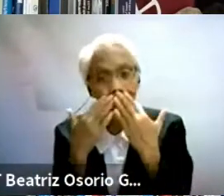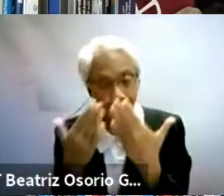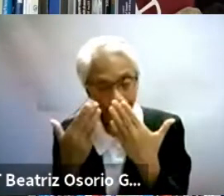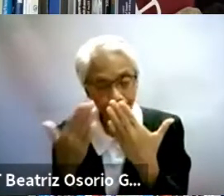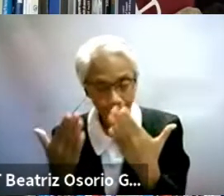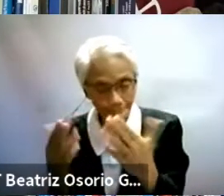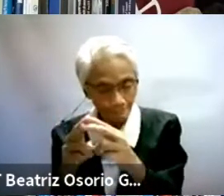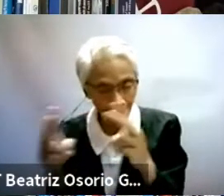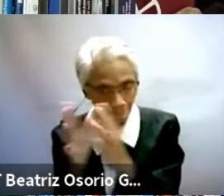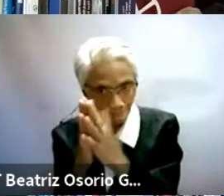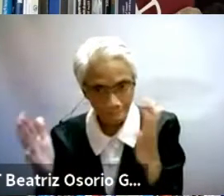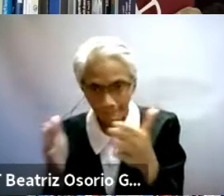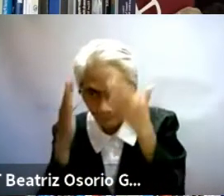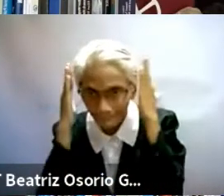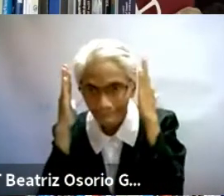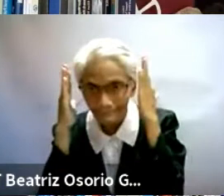your attention.